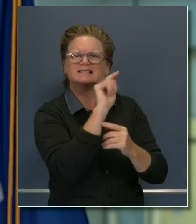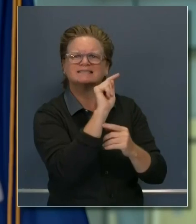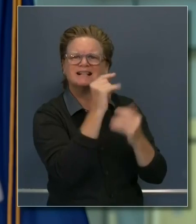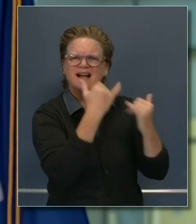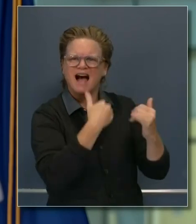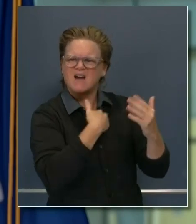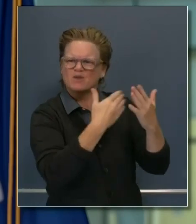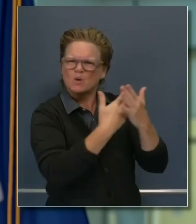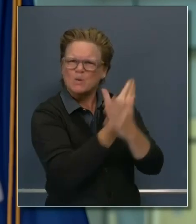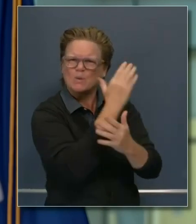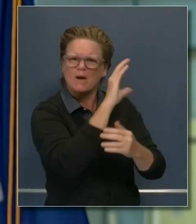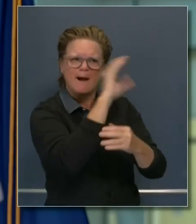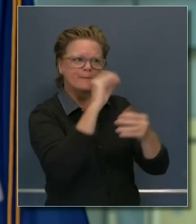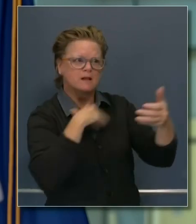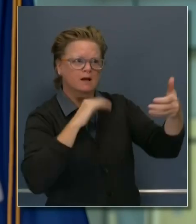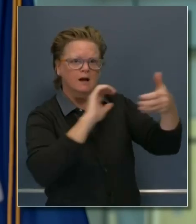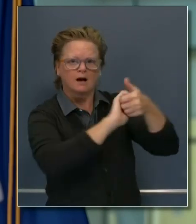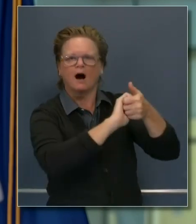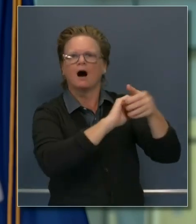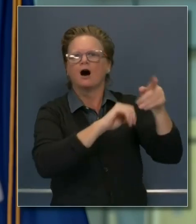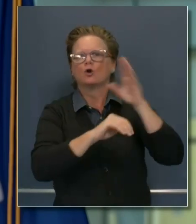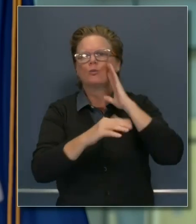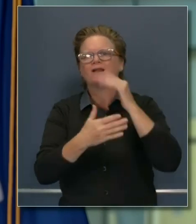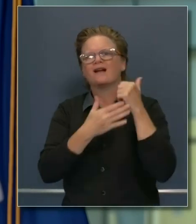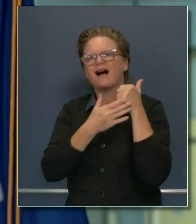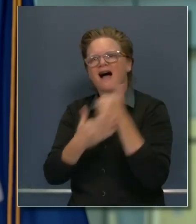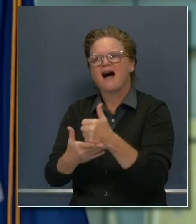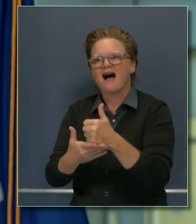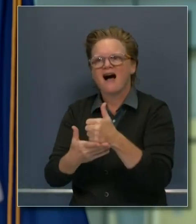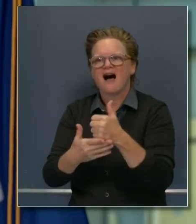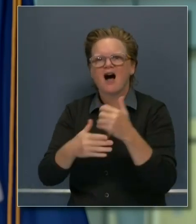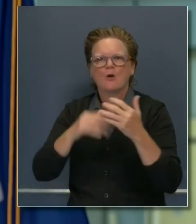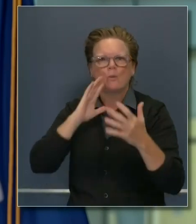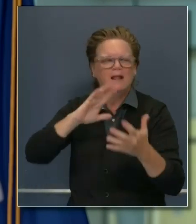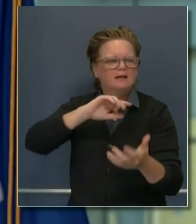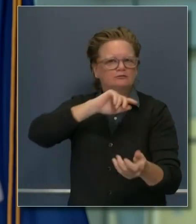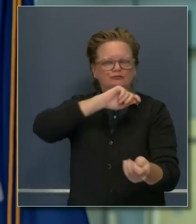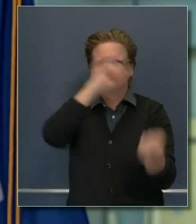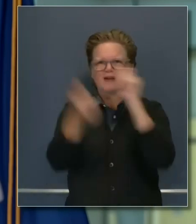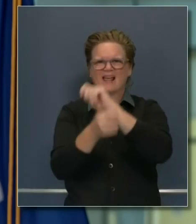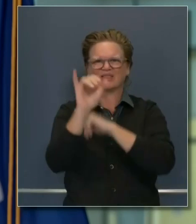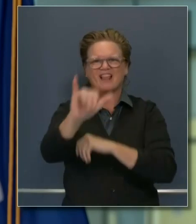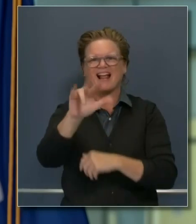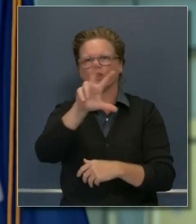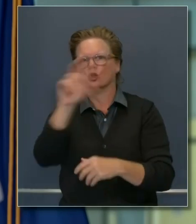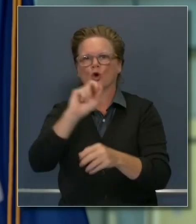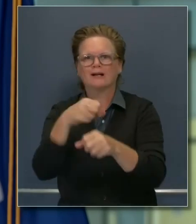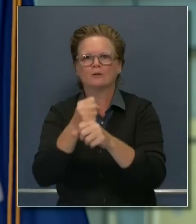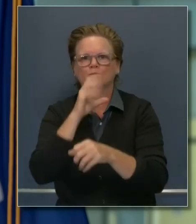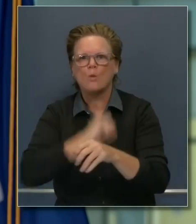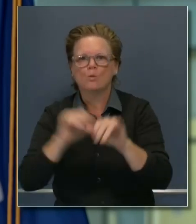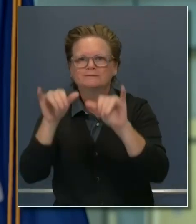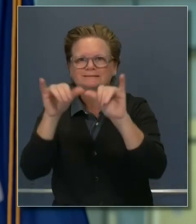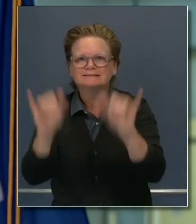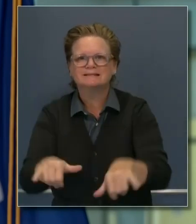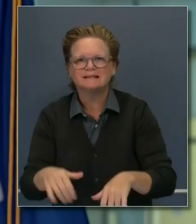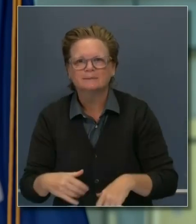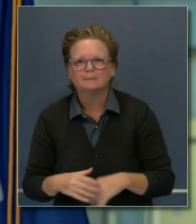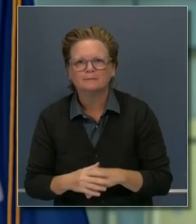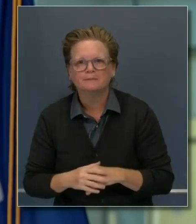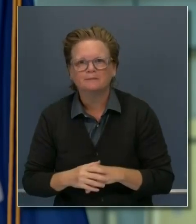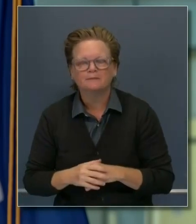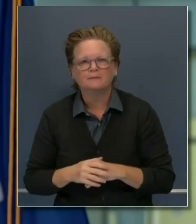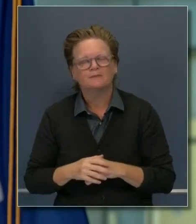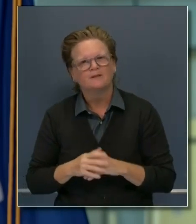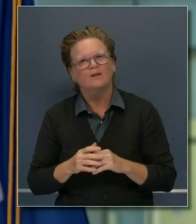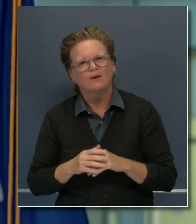have found very, very insightful over the course of many, many years. We also started something called the RF2 process, and that